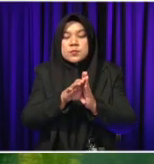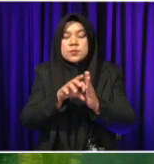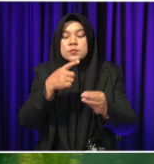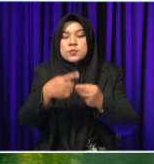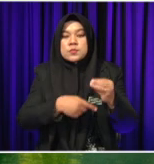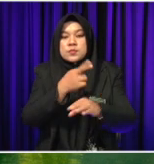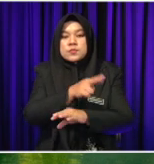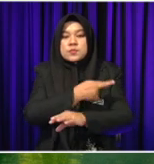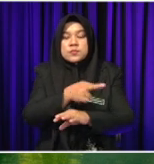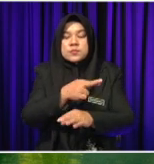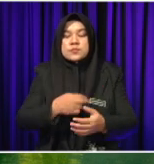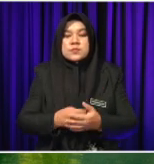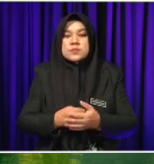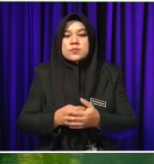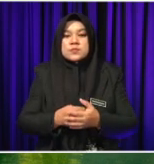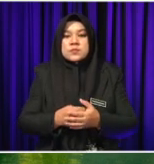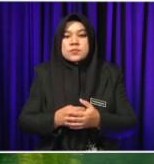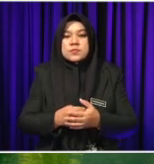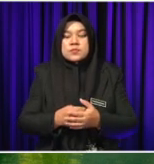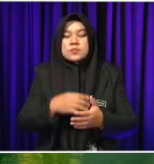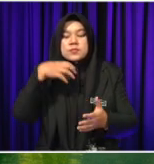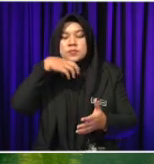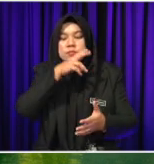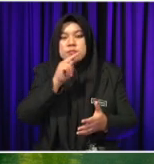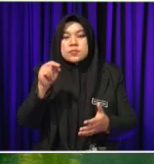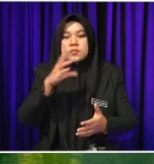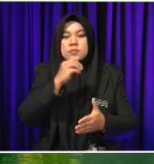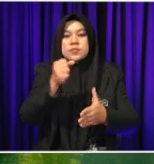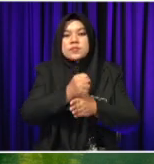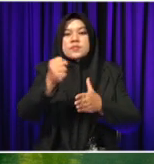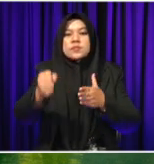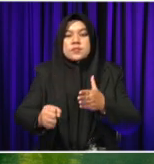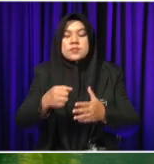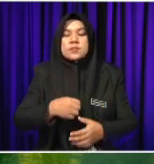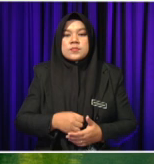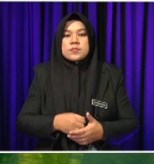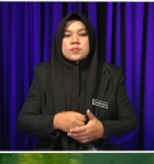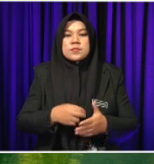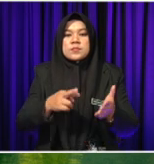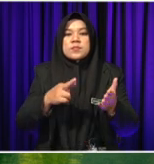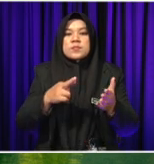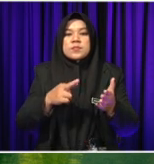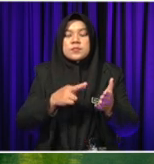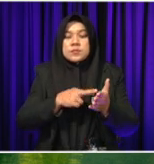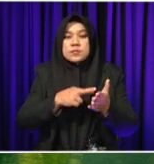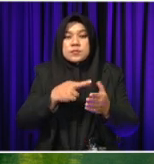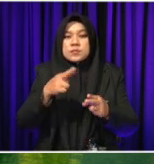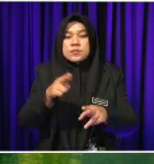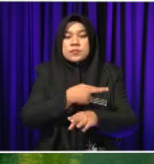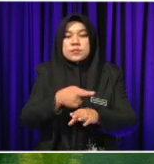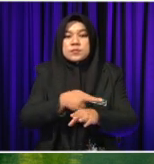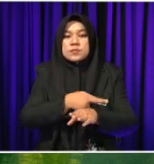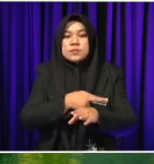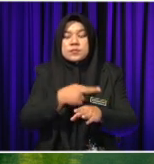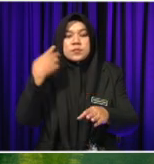stanza, pollution and solution. Now, can you understand what rhyme means now? Now, let us look at the